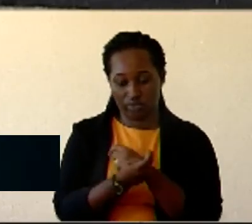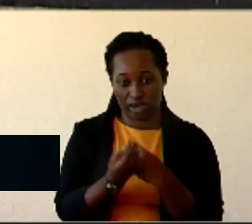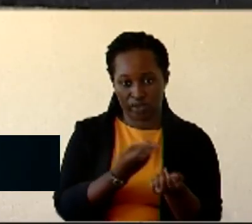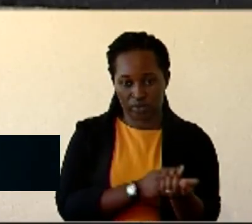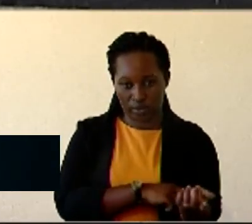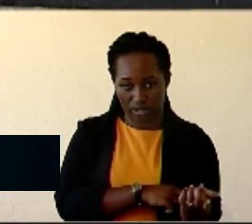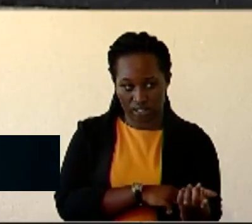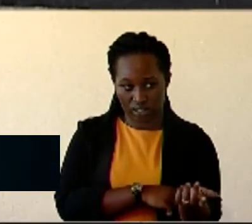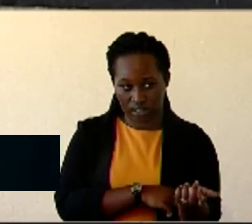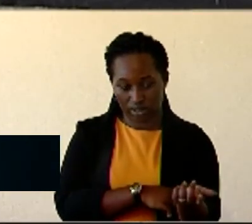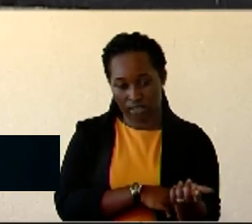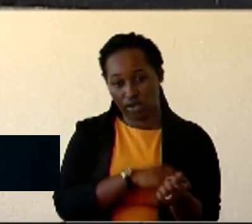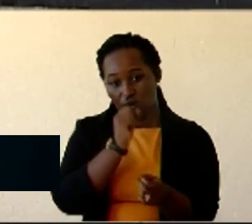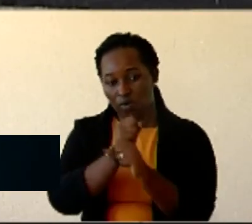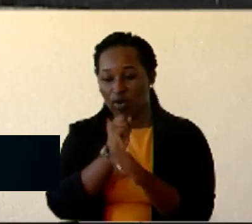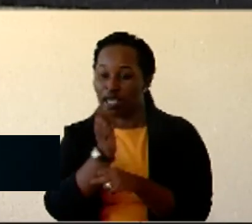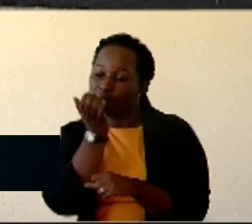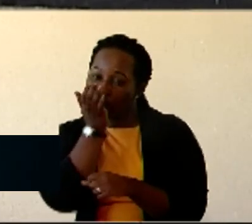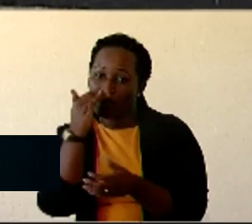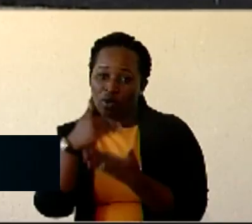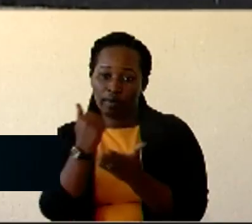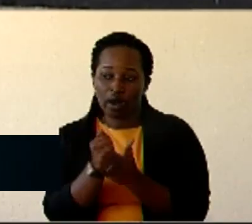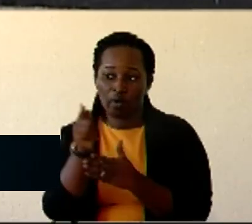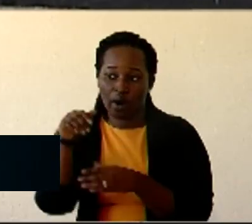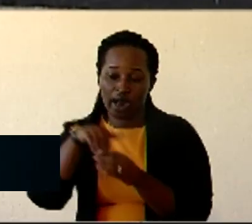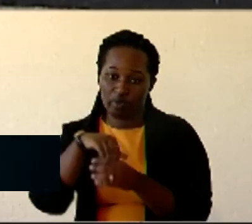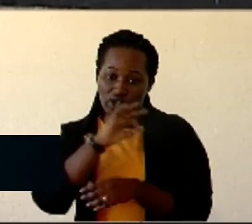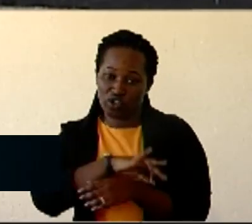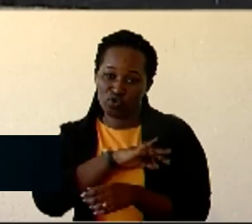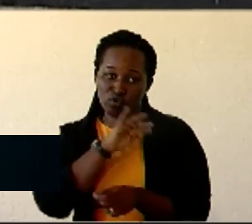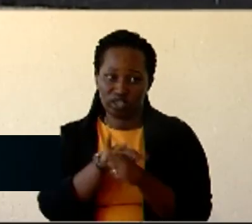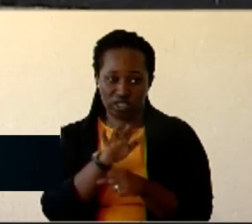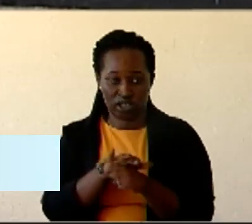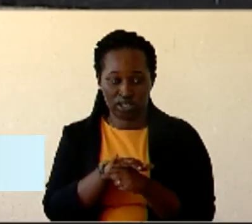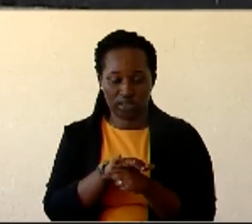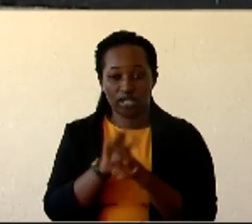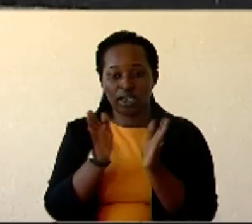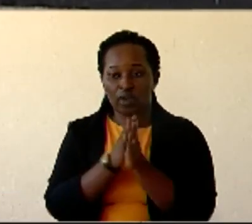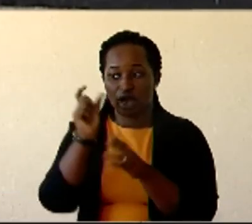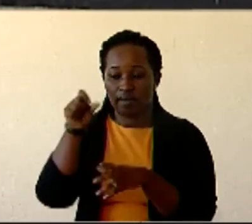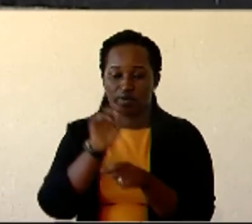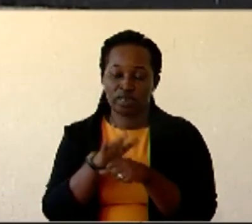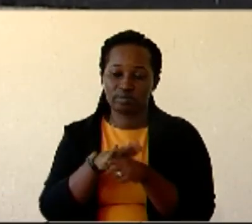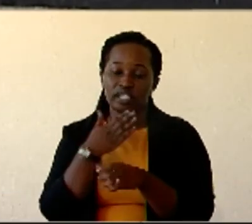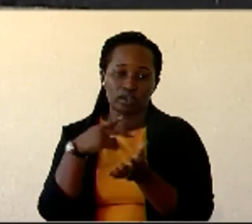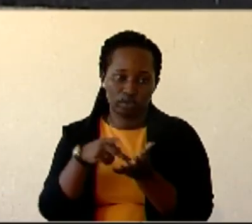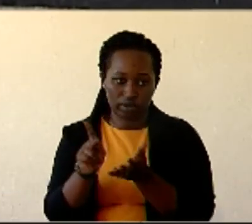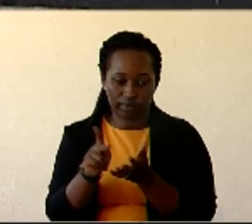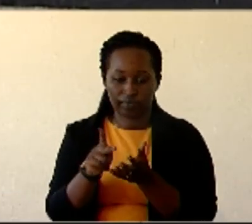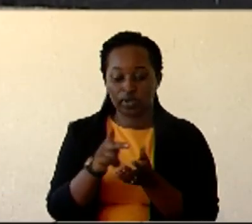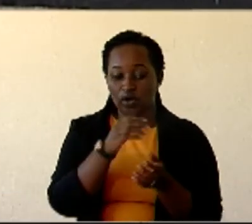to production of beans because it is more profitable or it is more attractive to produce beans